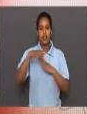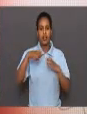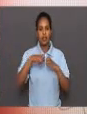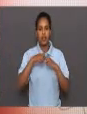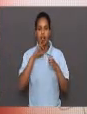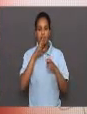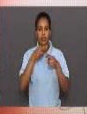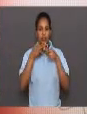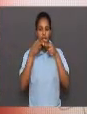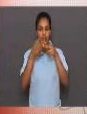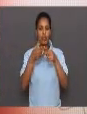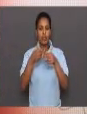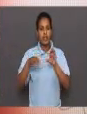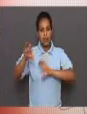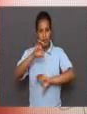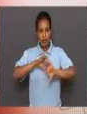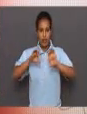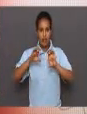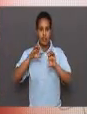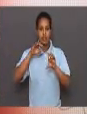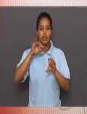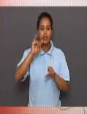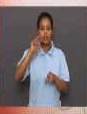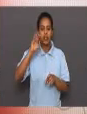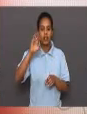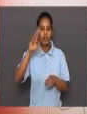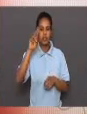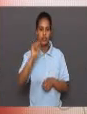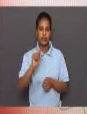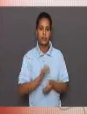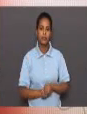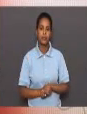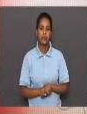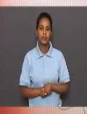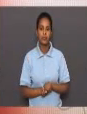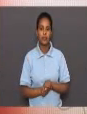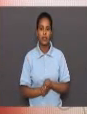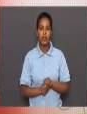These electrodes are called chemically inert.